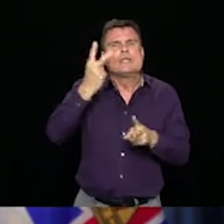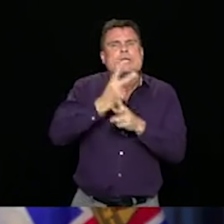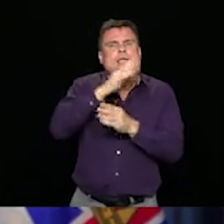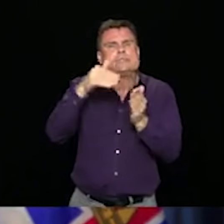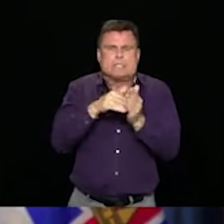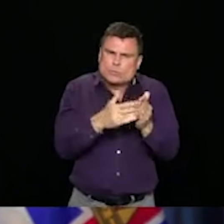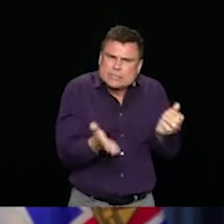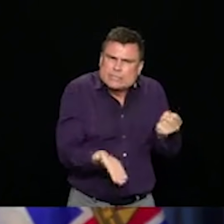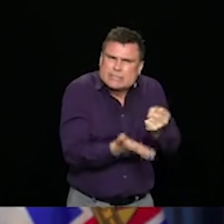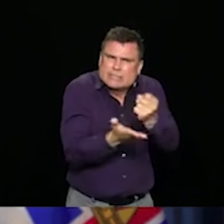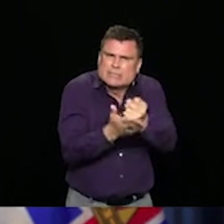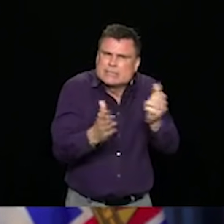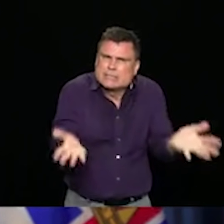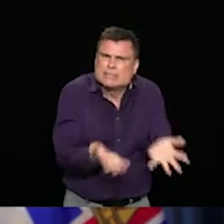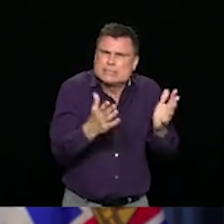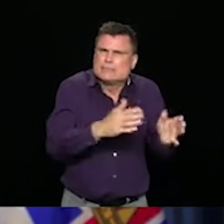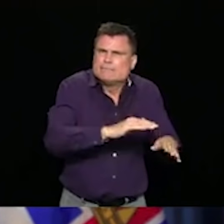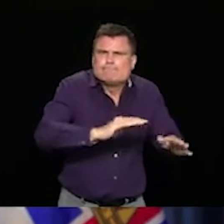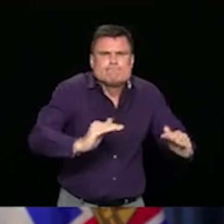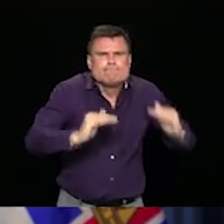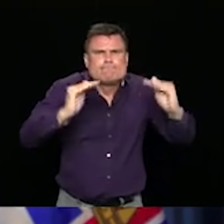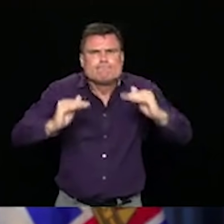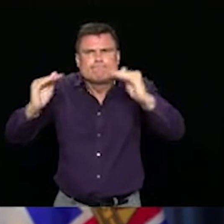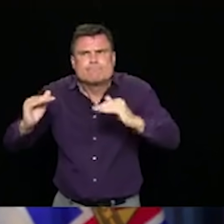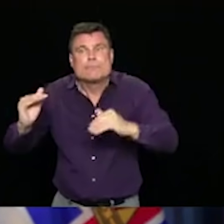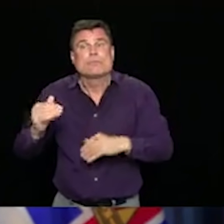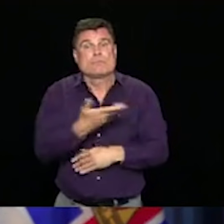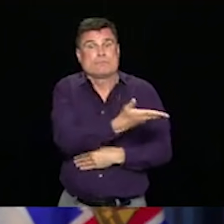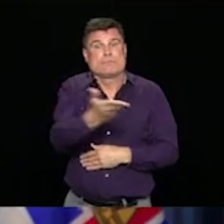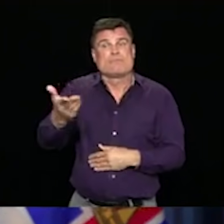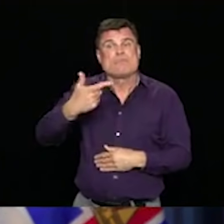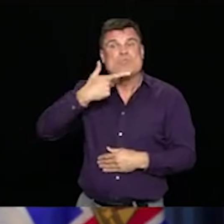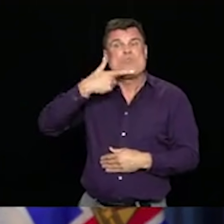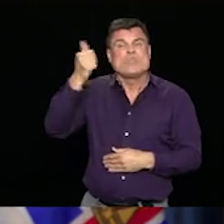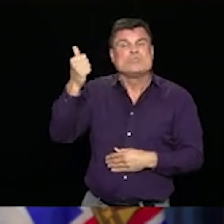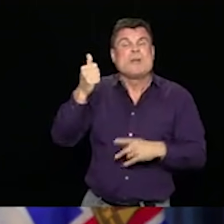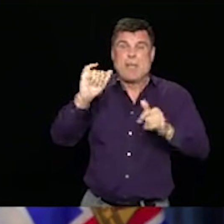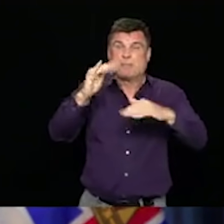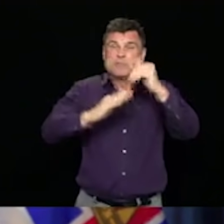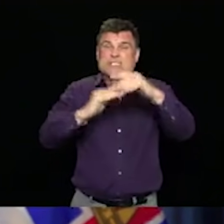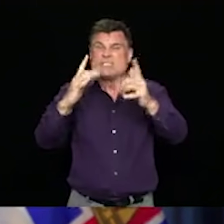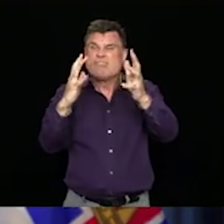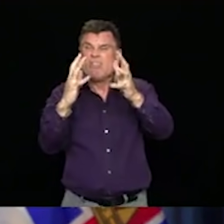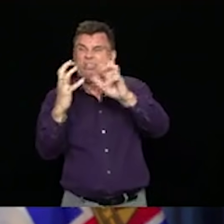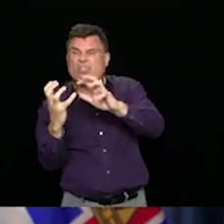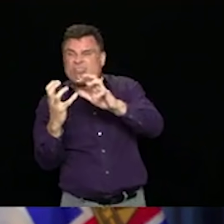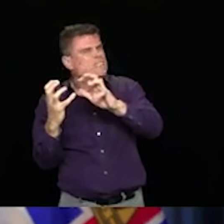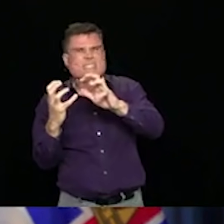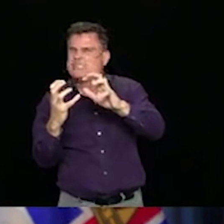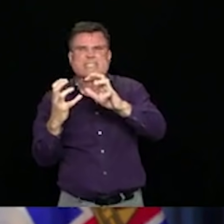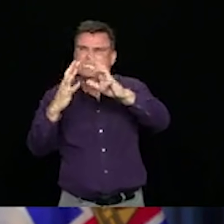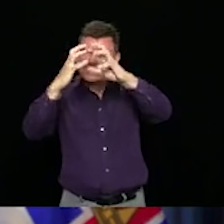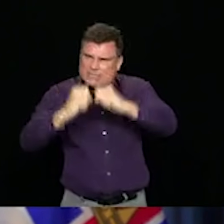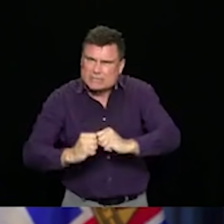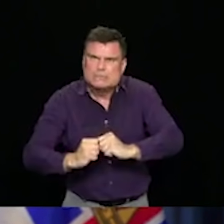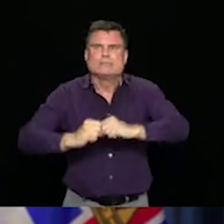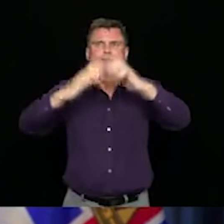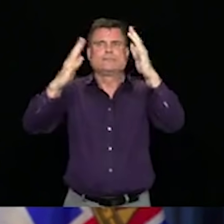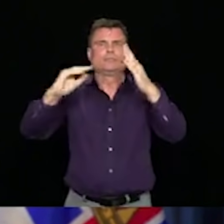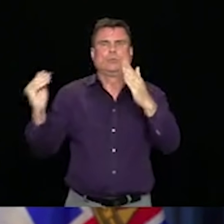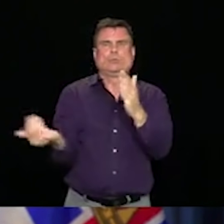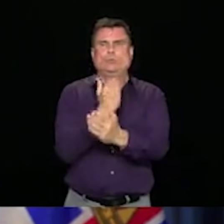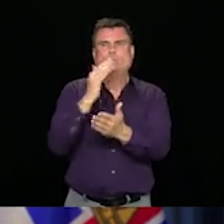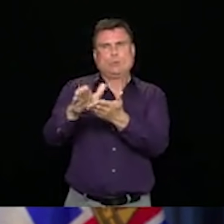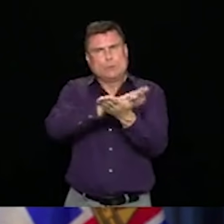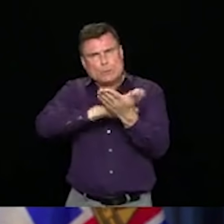rebuild long-term care facilities that are older in BC to modern standards, the need to have a plan to